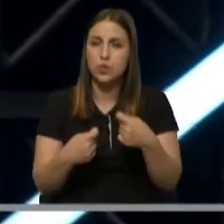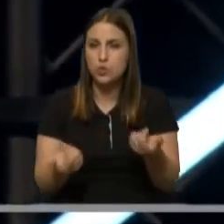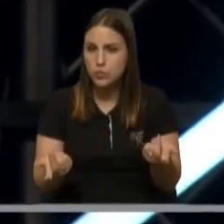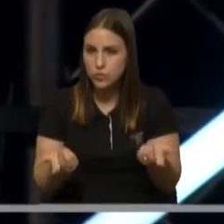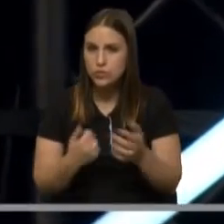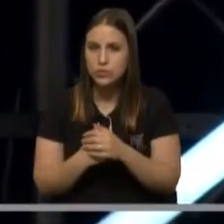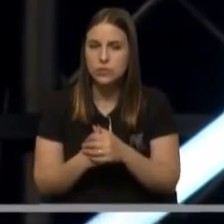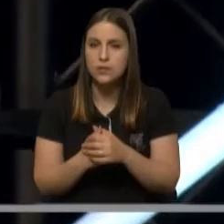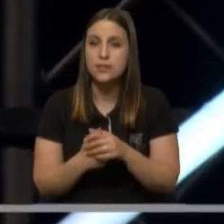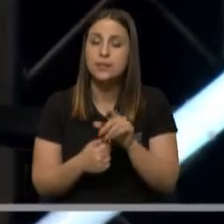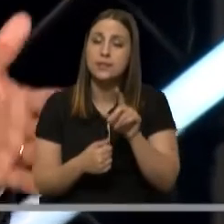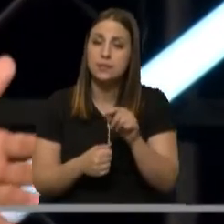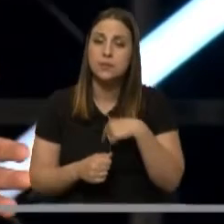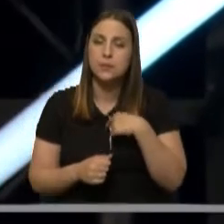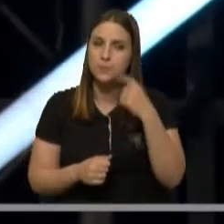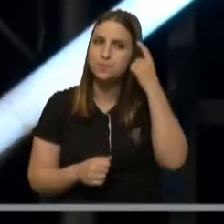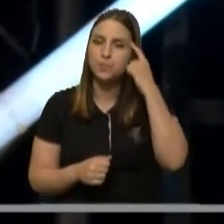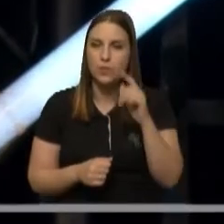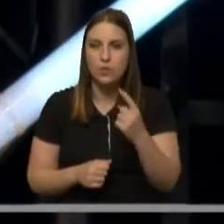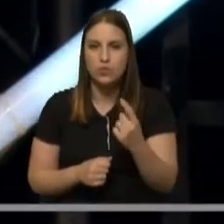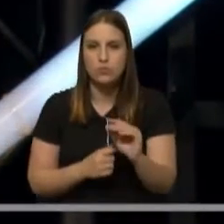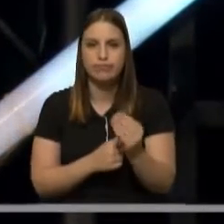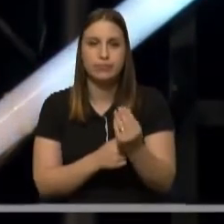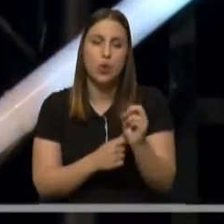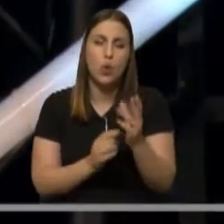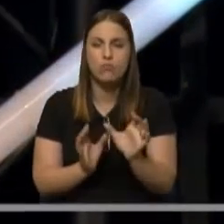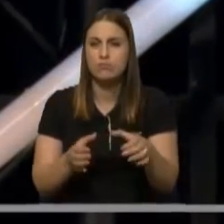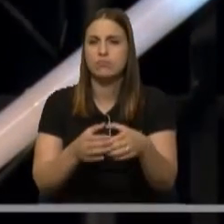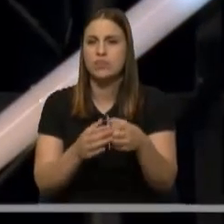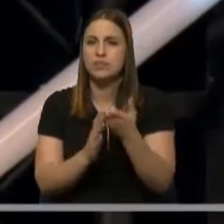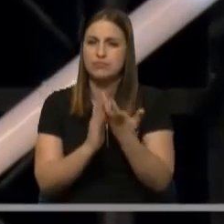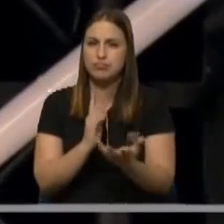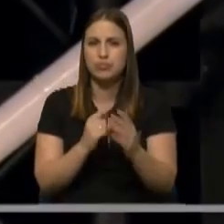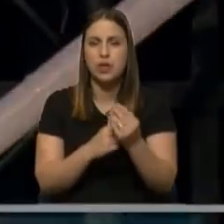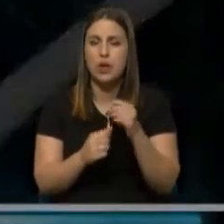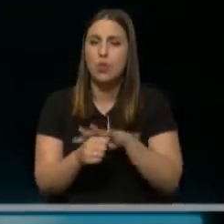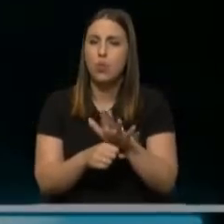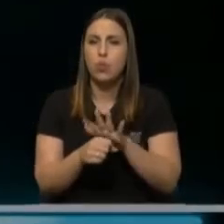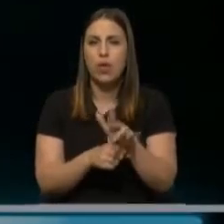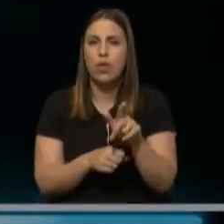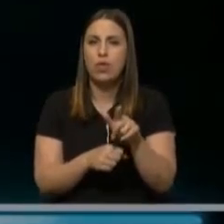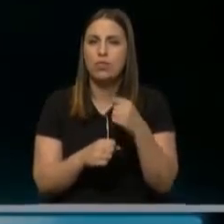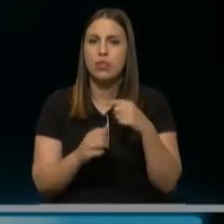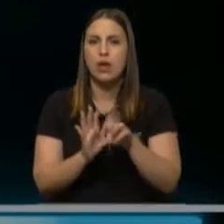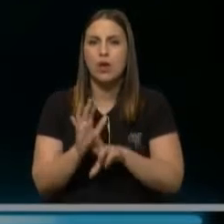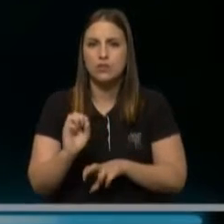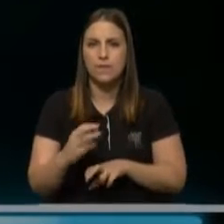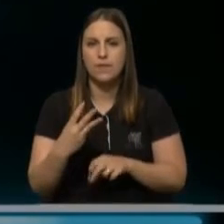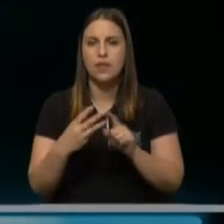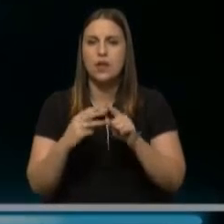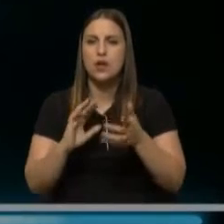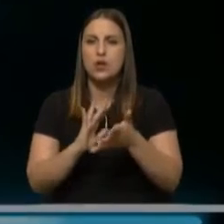And then we come to a single product or single equipment site. Huawei is following the 3R rules: